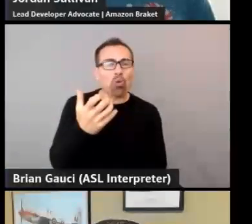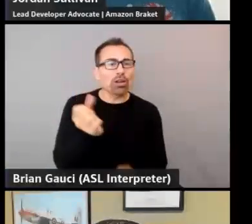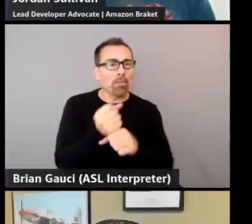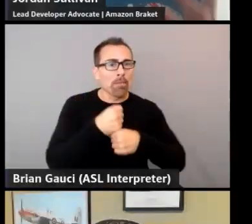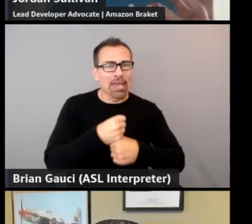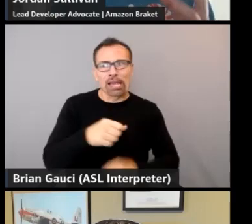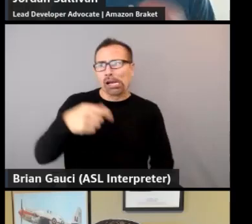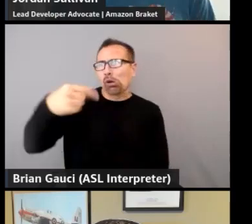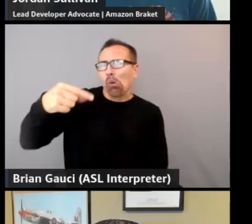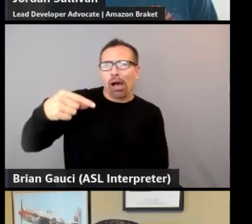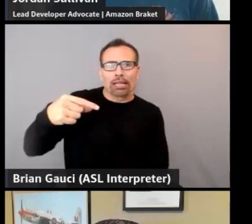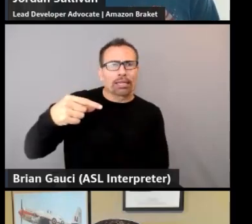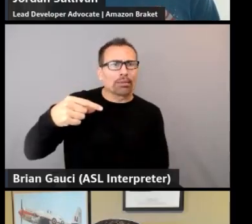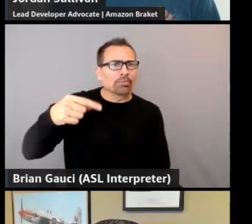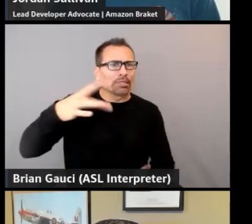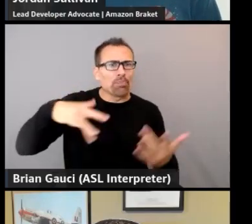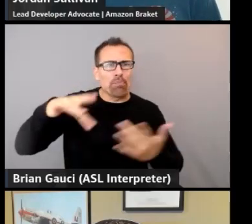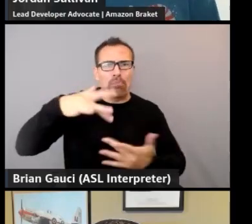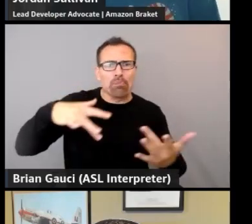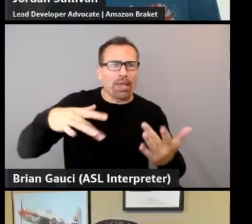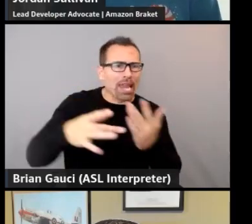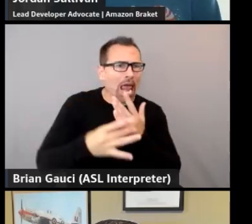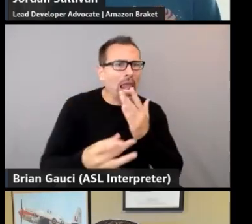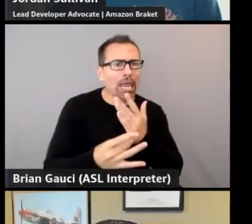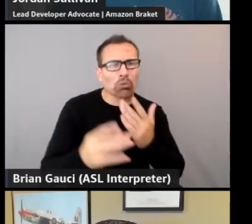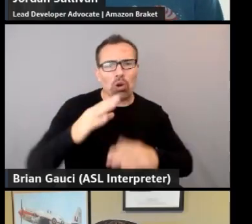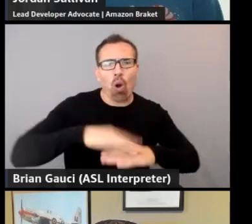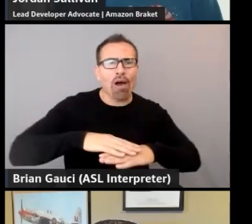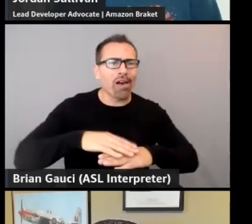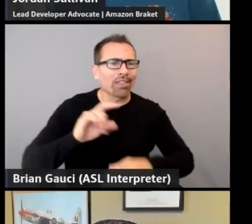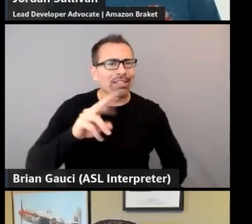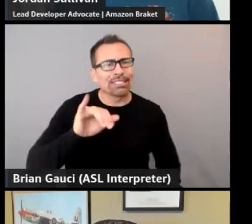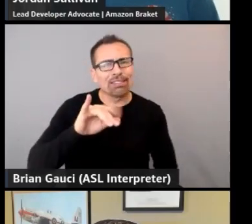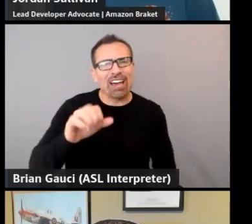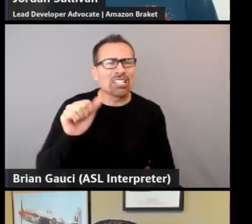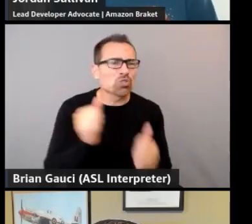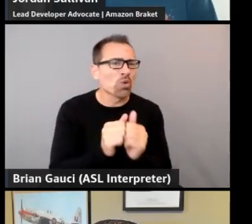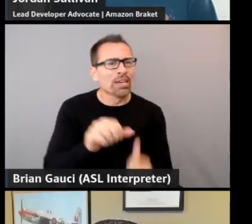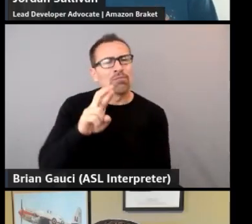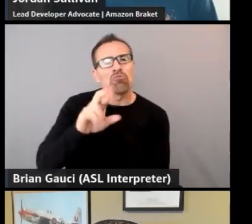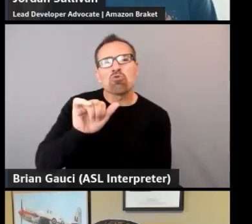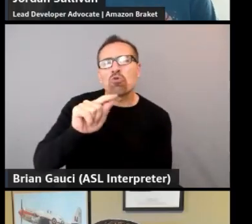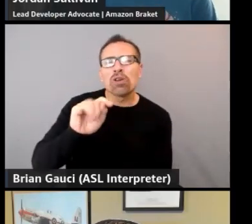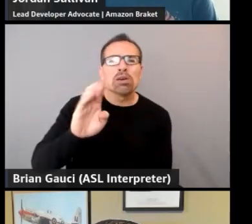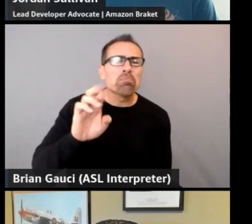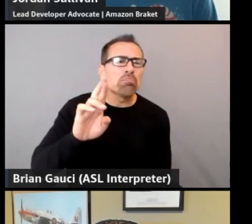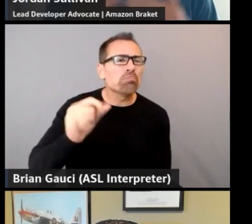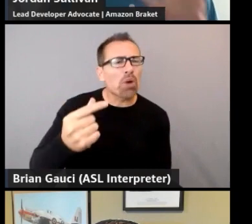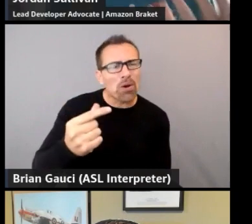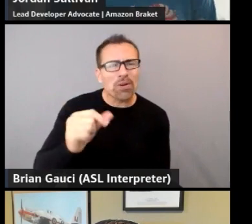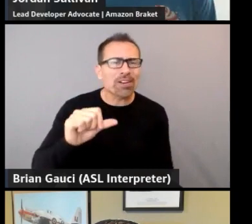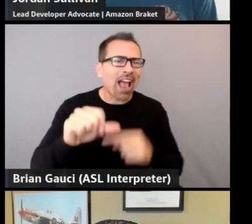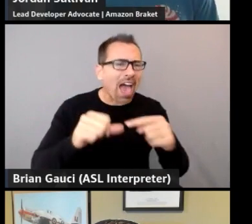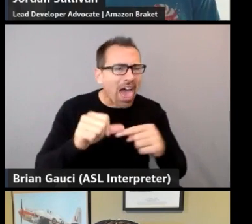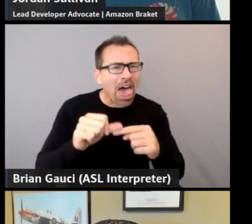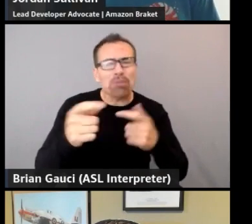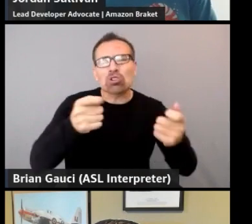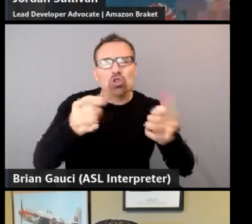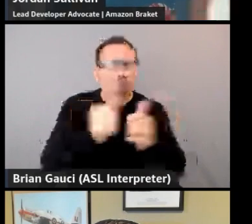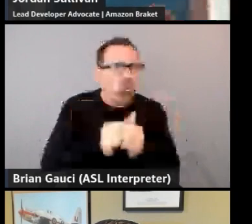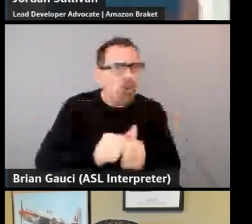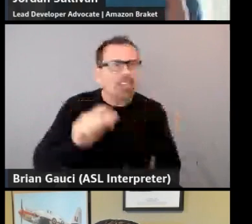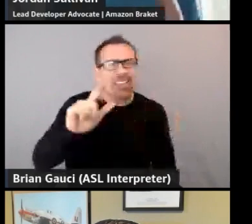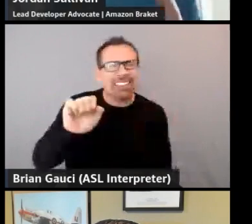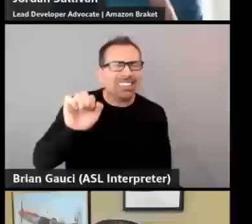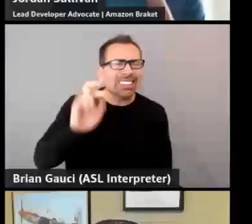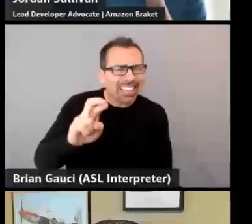this device with you know Rydberg atoms and control it with laser pulses. Like you could just do that.